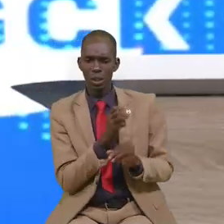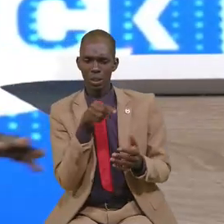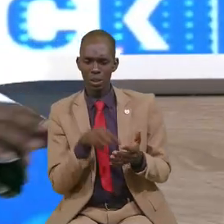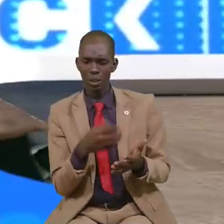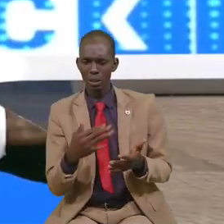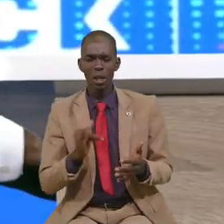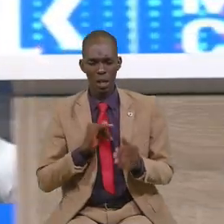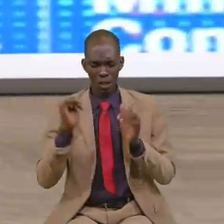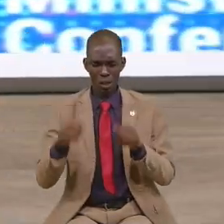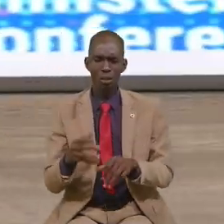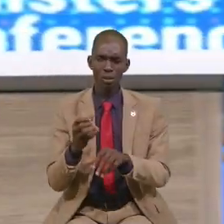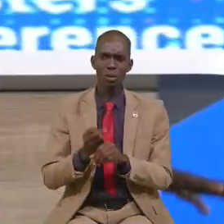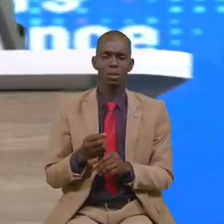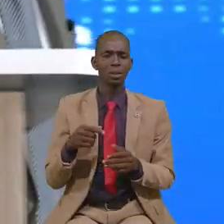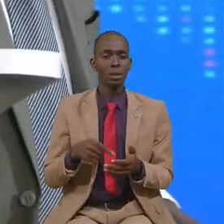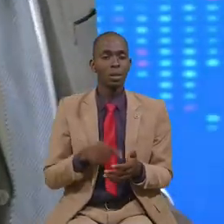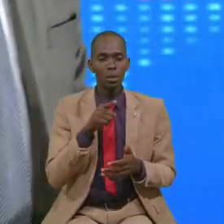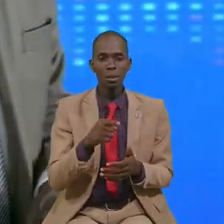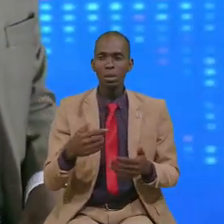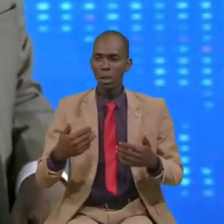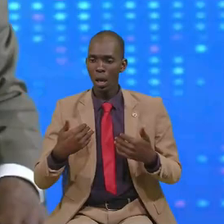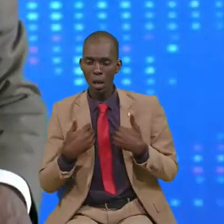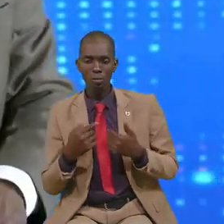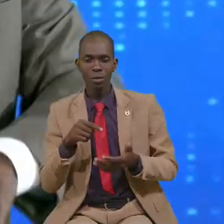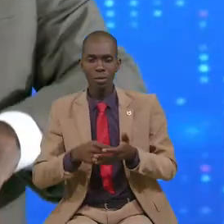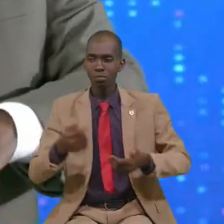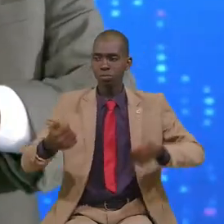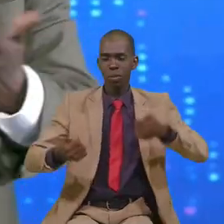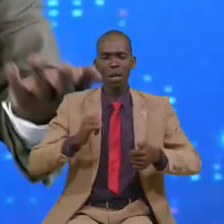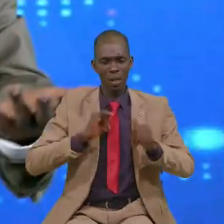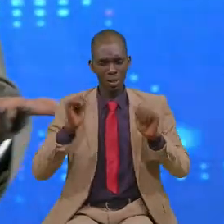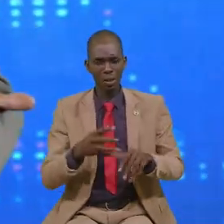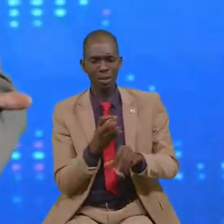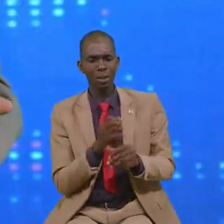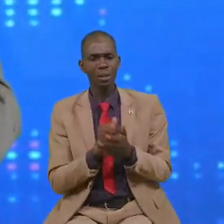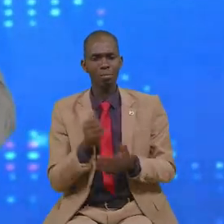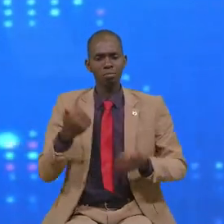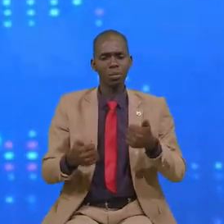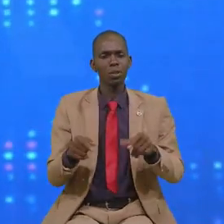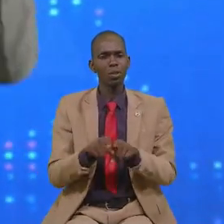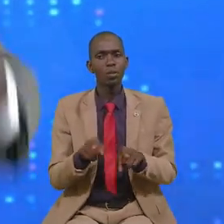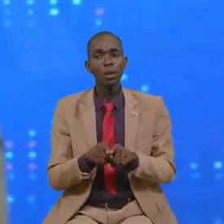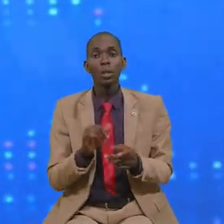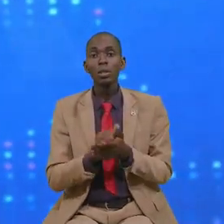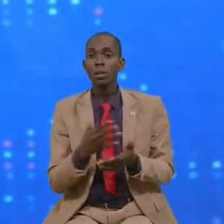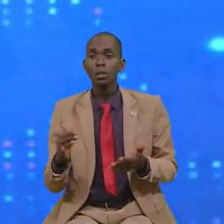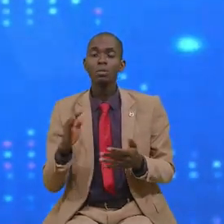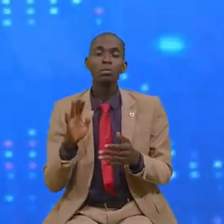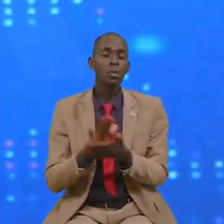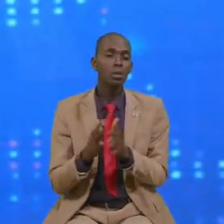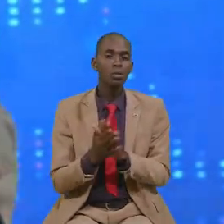They write this, and I must write that too. And that becomes something that consumes your